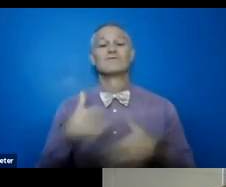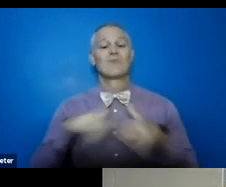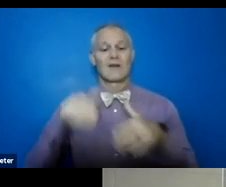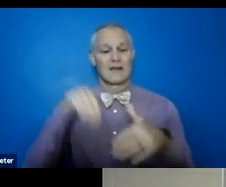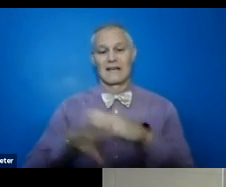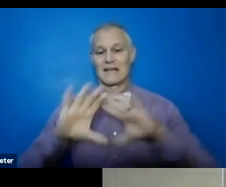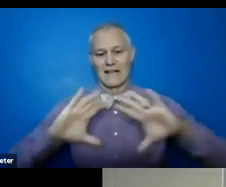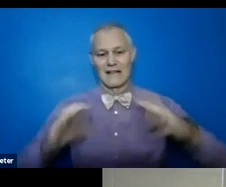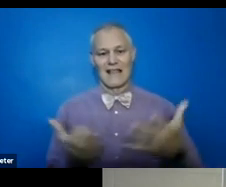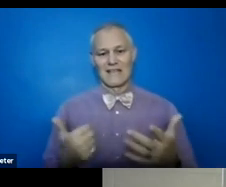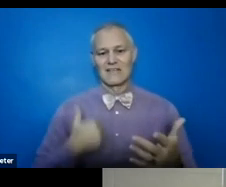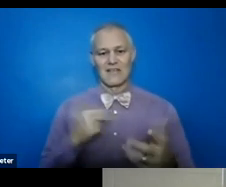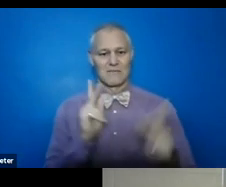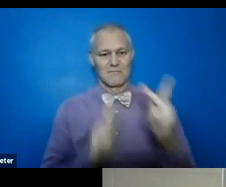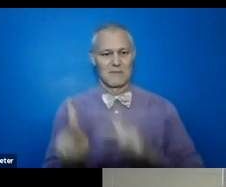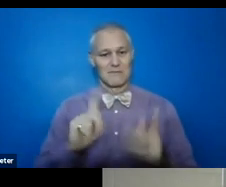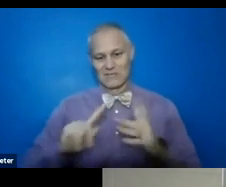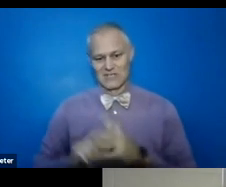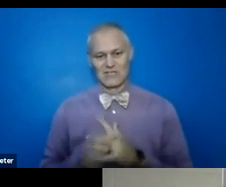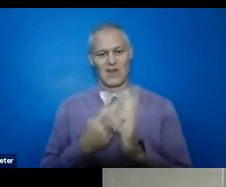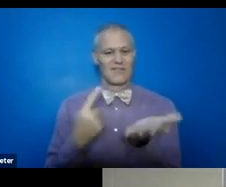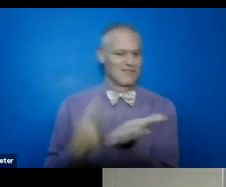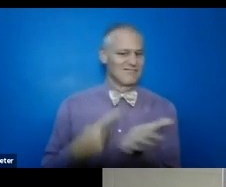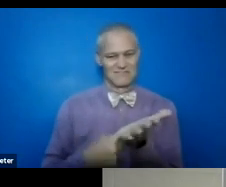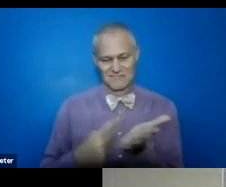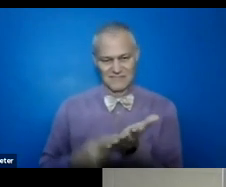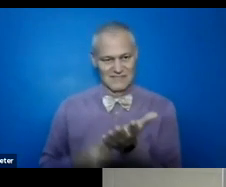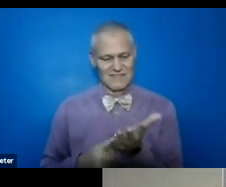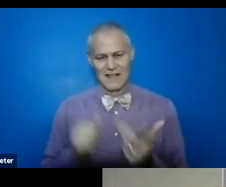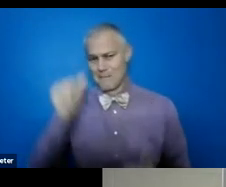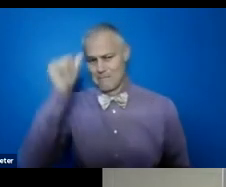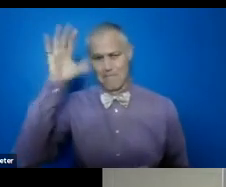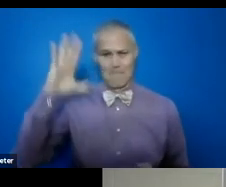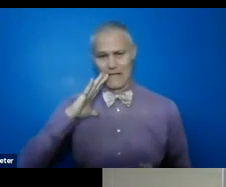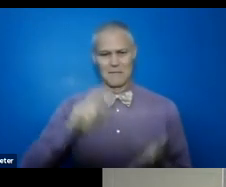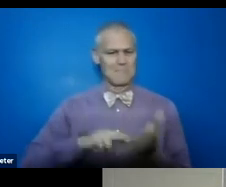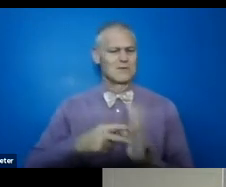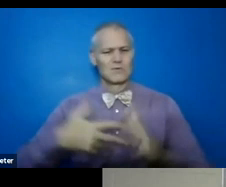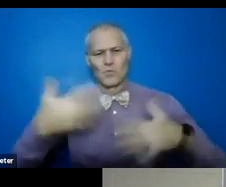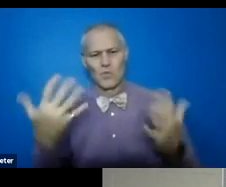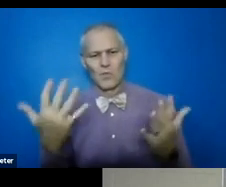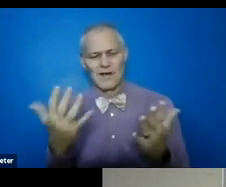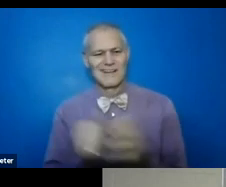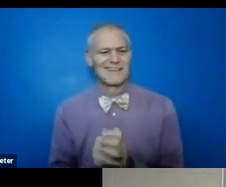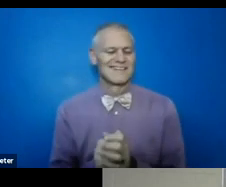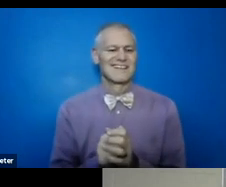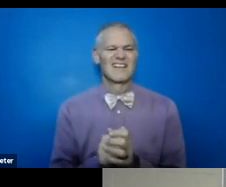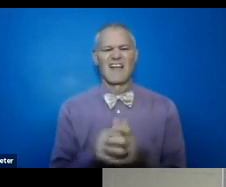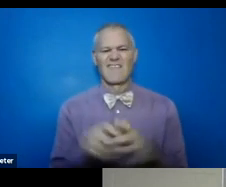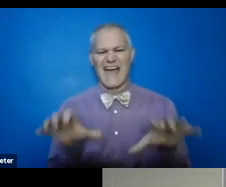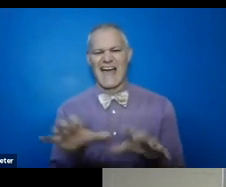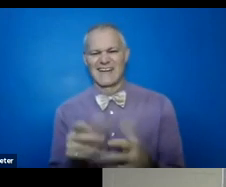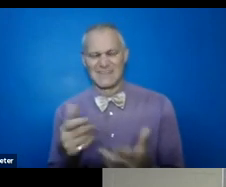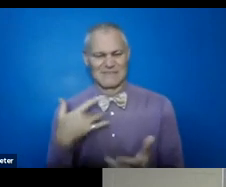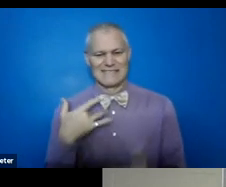of young people myself to like start up the conversation about what is masculinity or whatever, there's a couple like go-to activities that are right there at hand. And